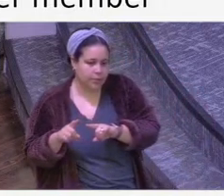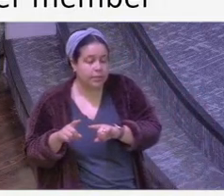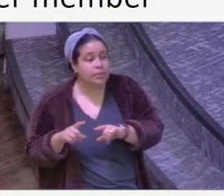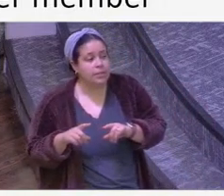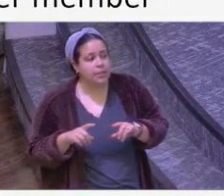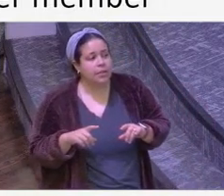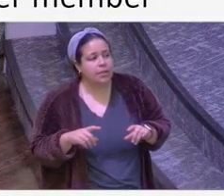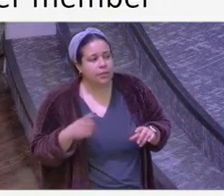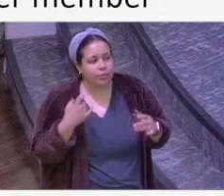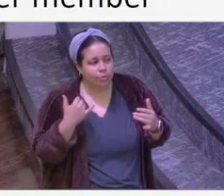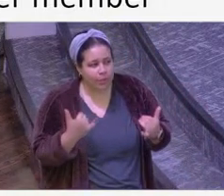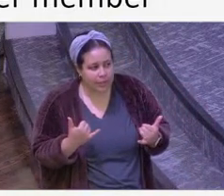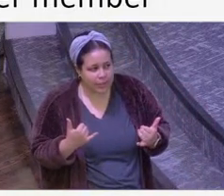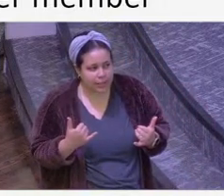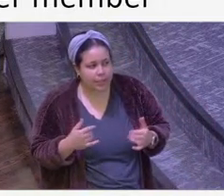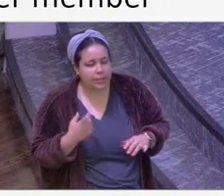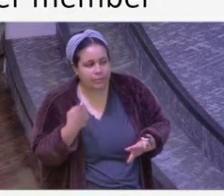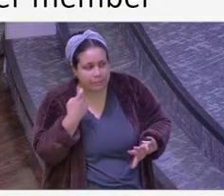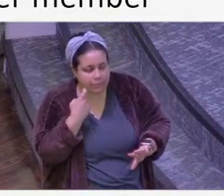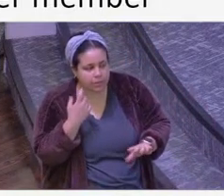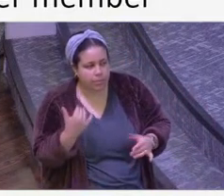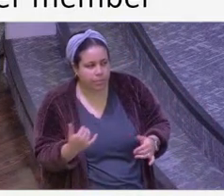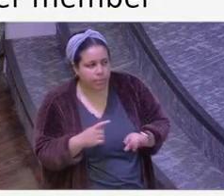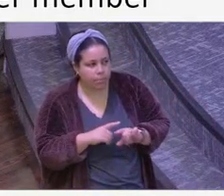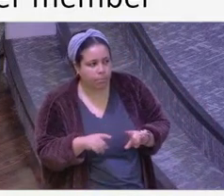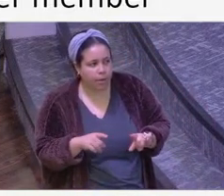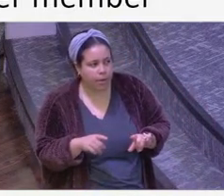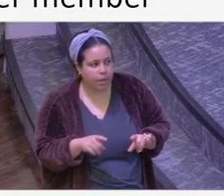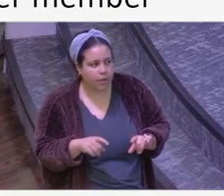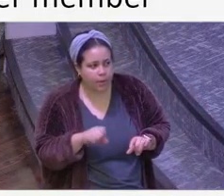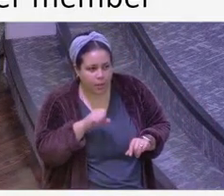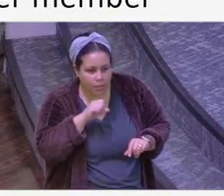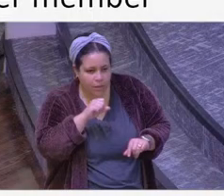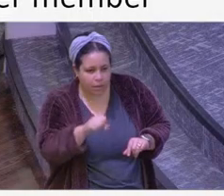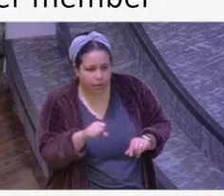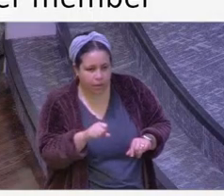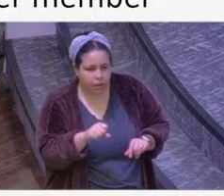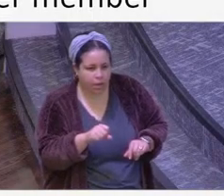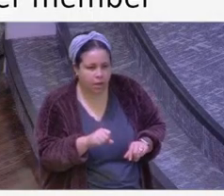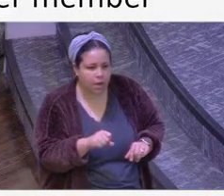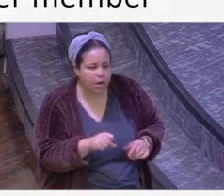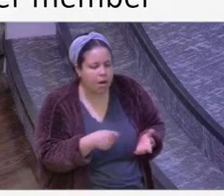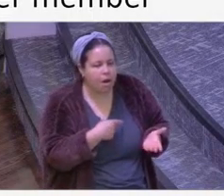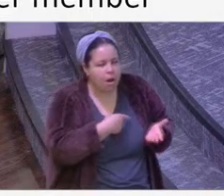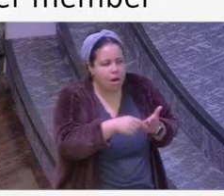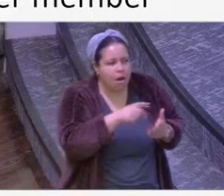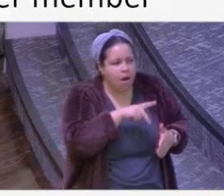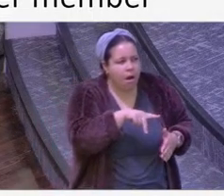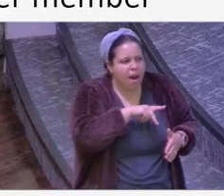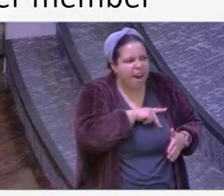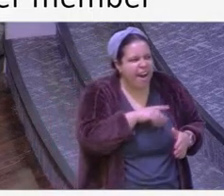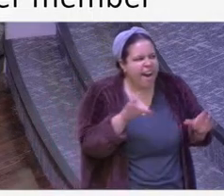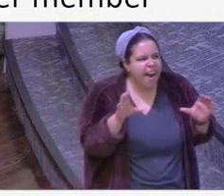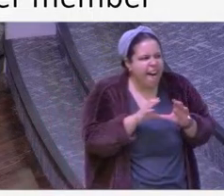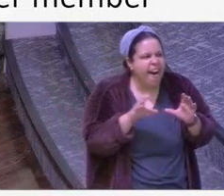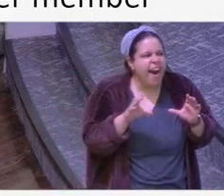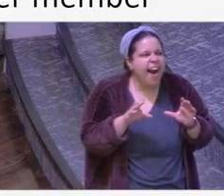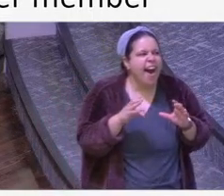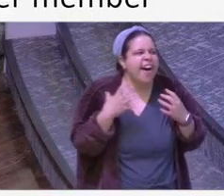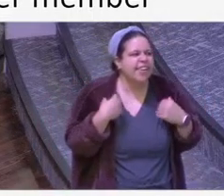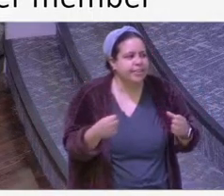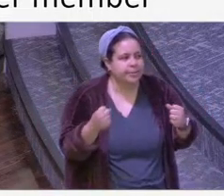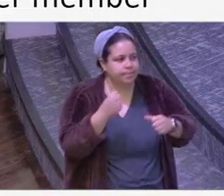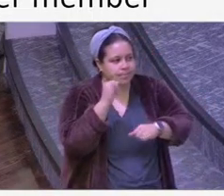mentioned recently. But again, we would love it if we could cover personnel out of that. Certified health insurance, this was kind of